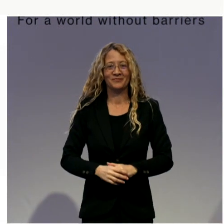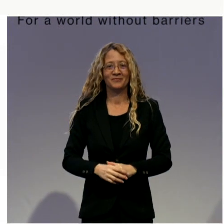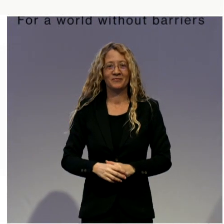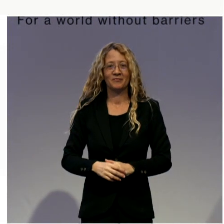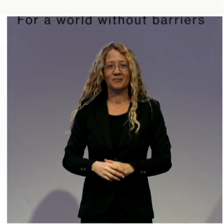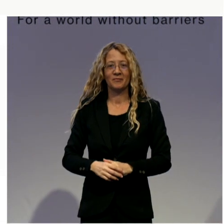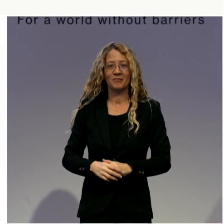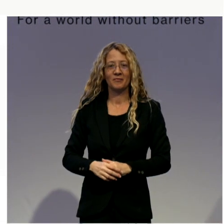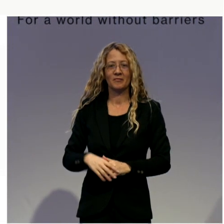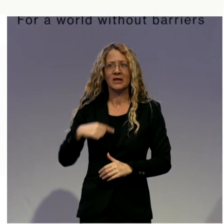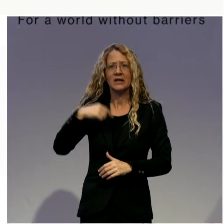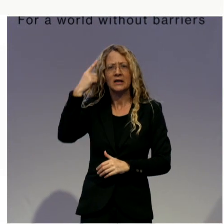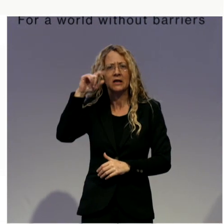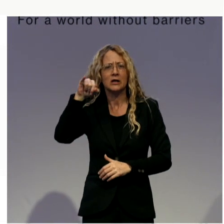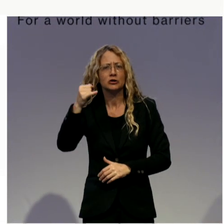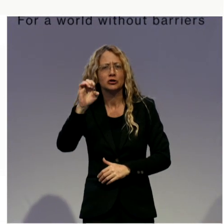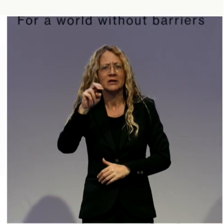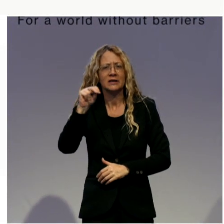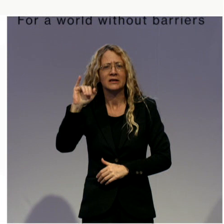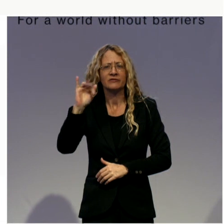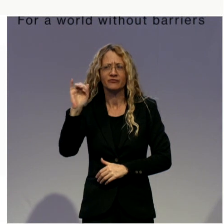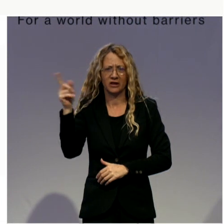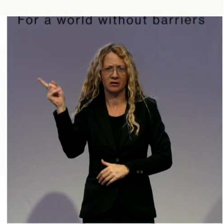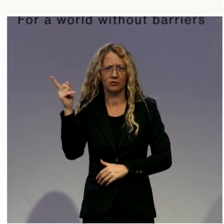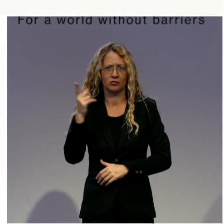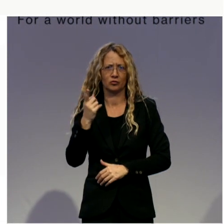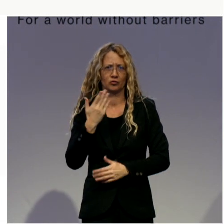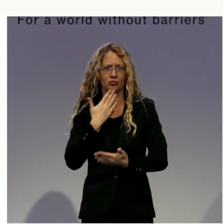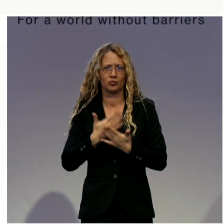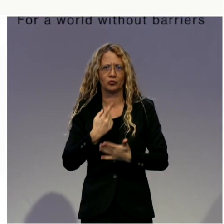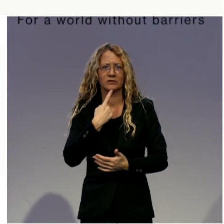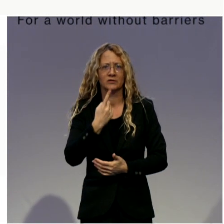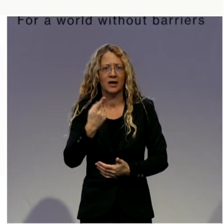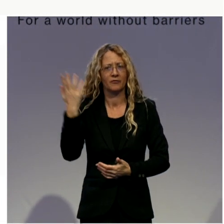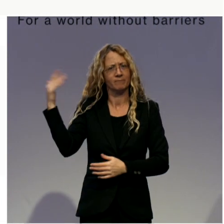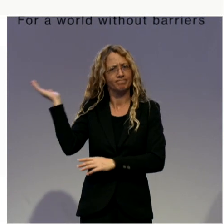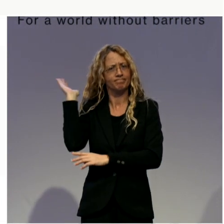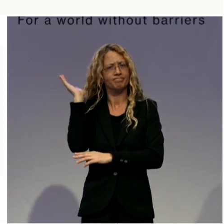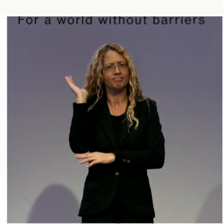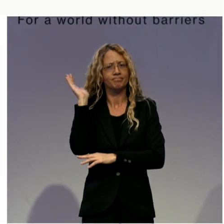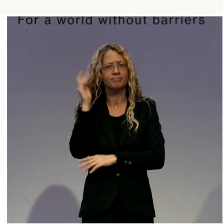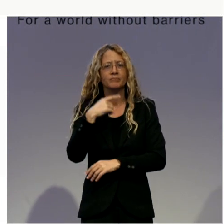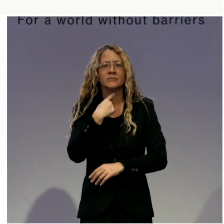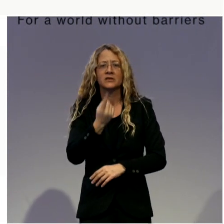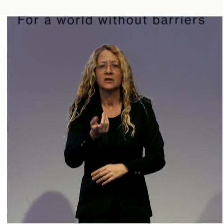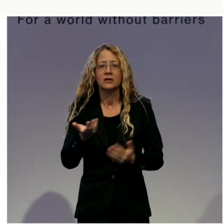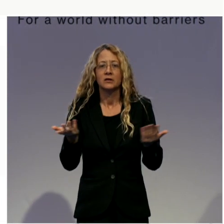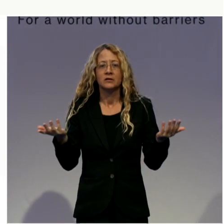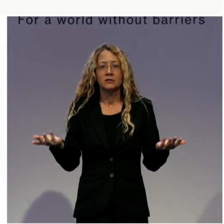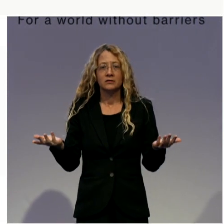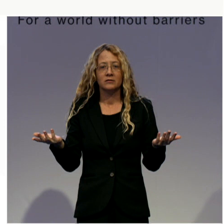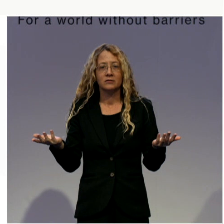well yesterday when she was opening up about the importance about representation, and what we